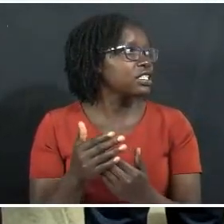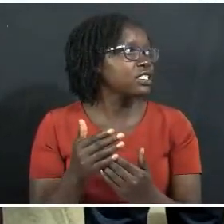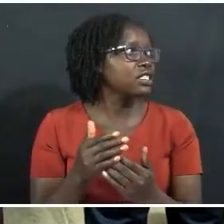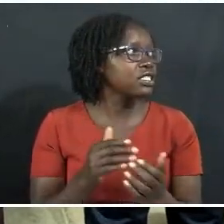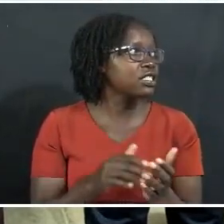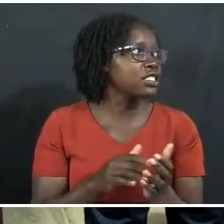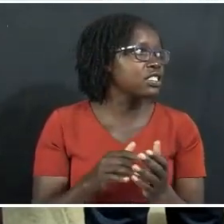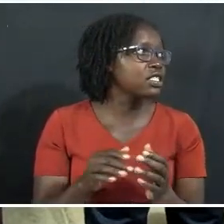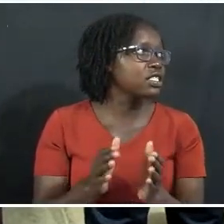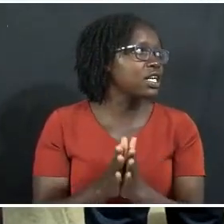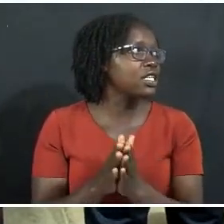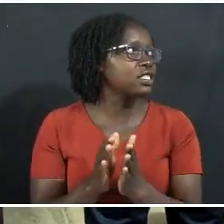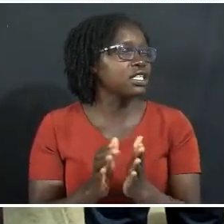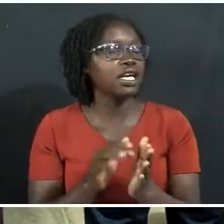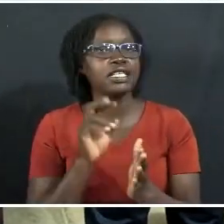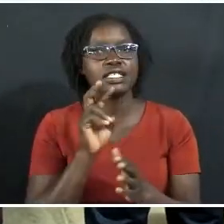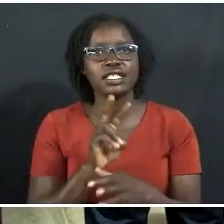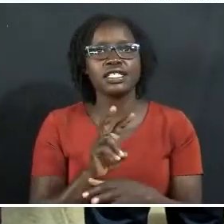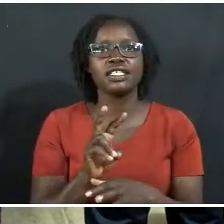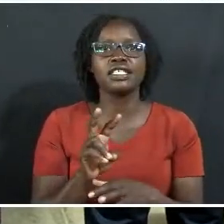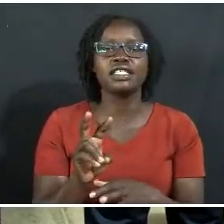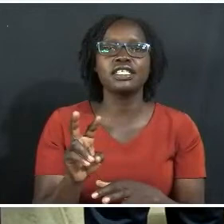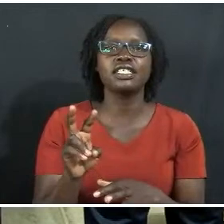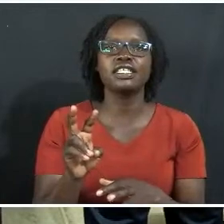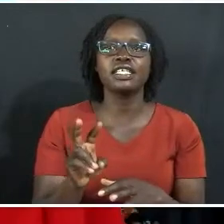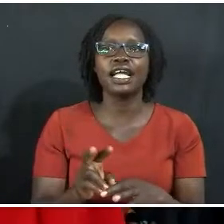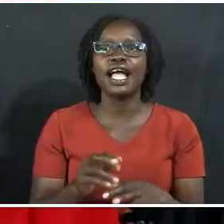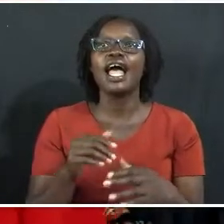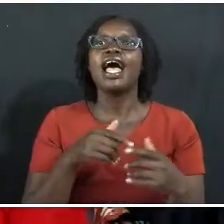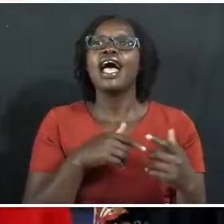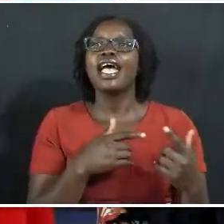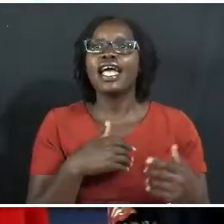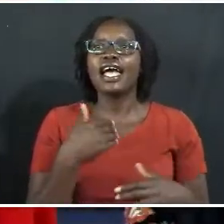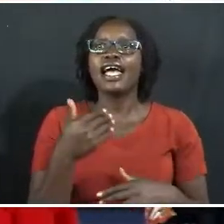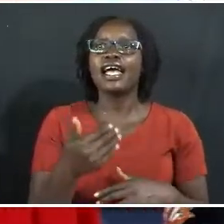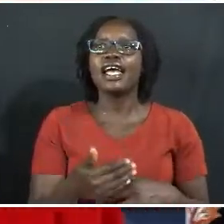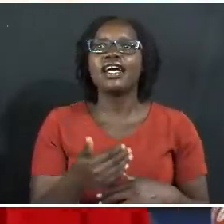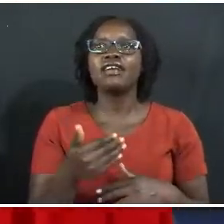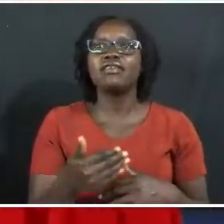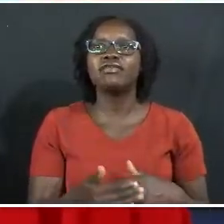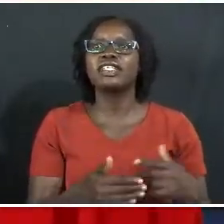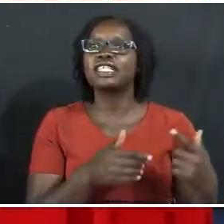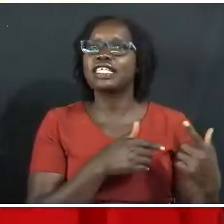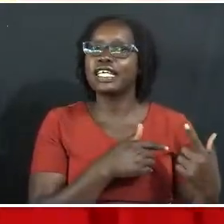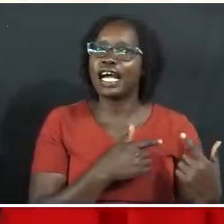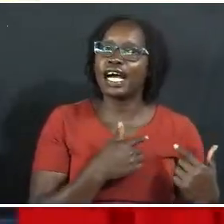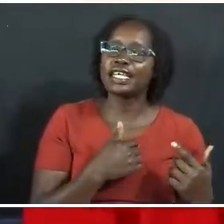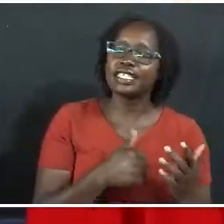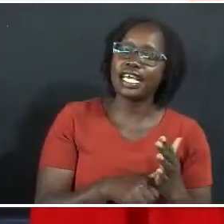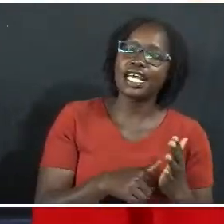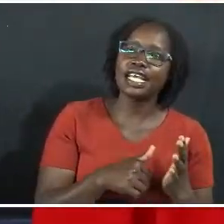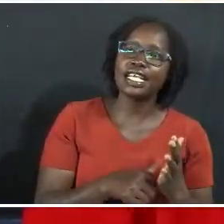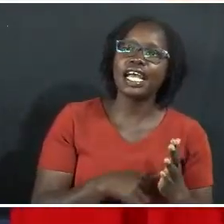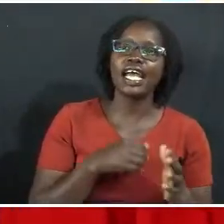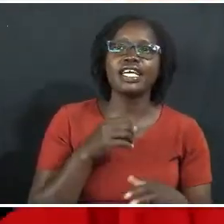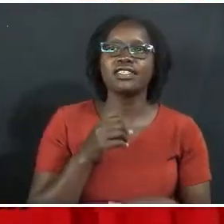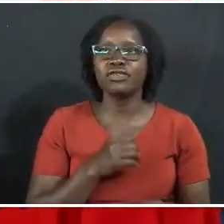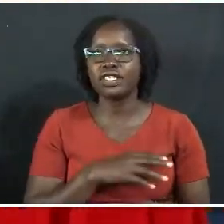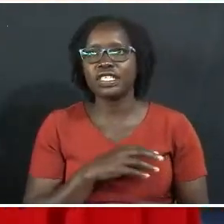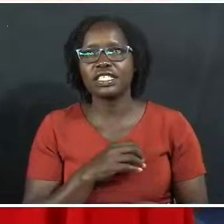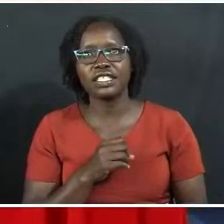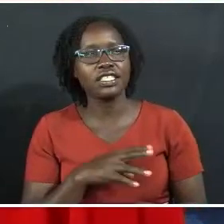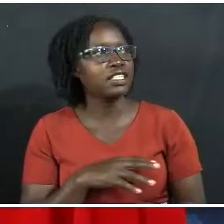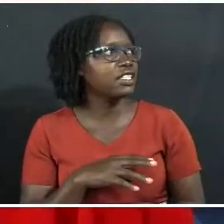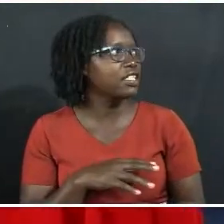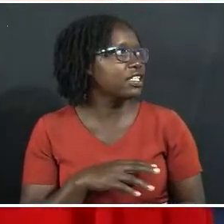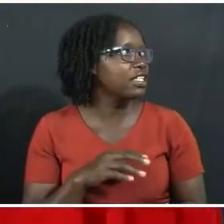The Savior can see every heartache and free heartache and